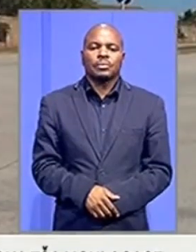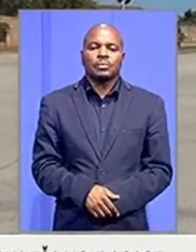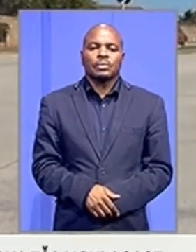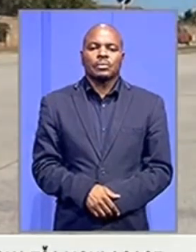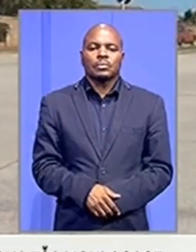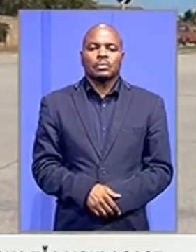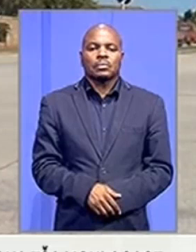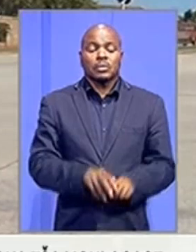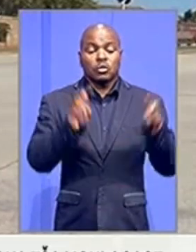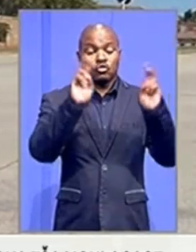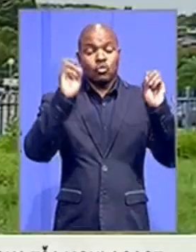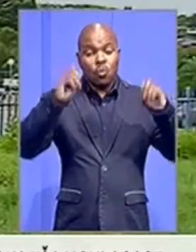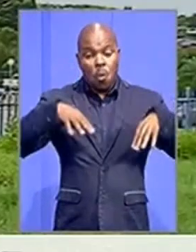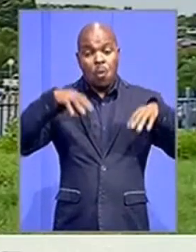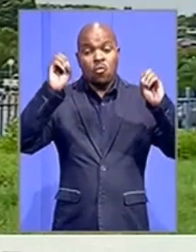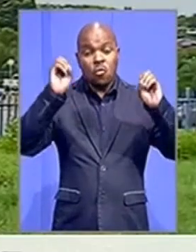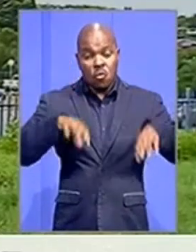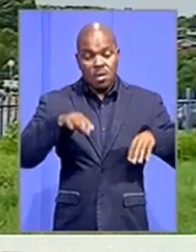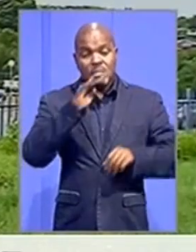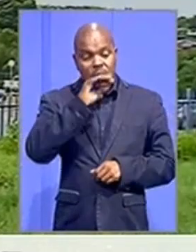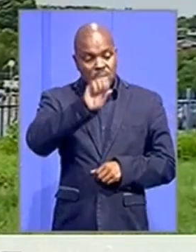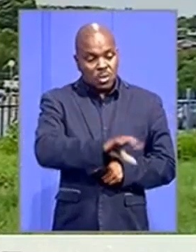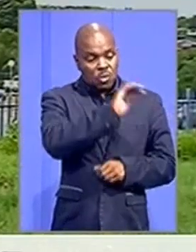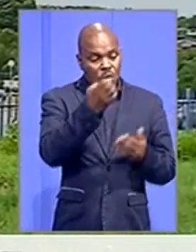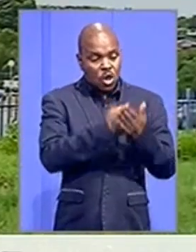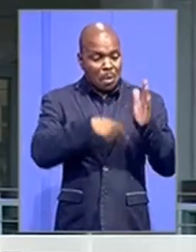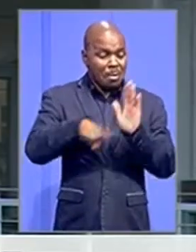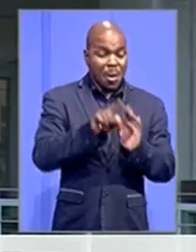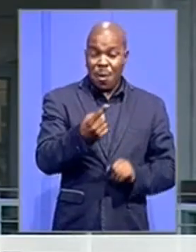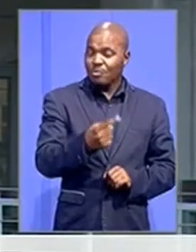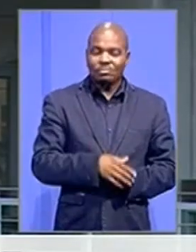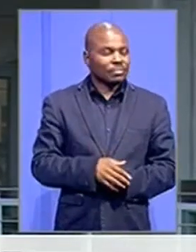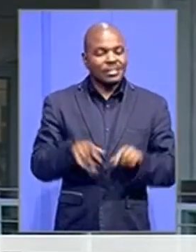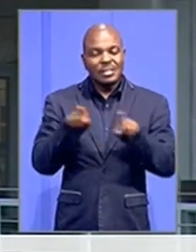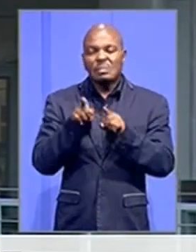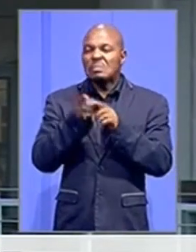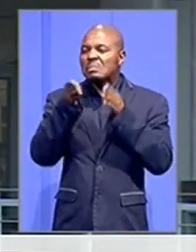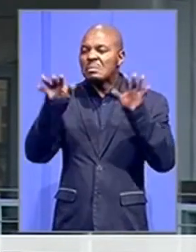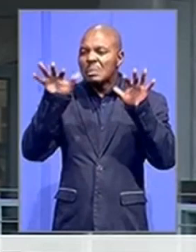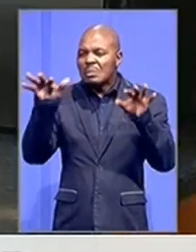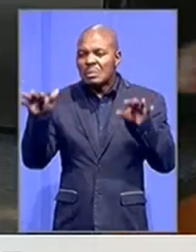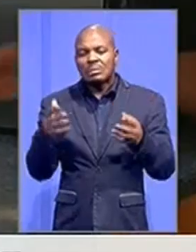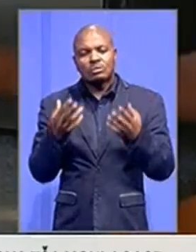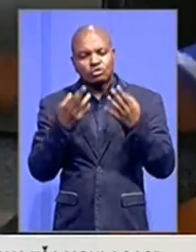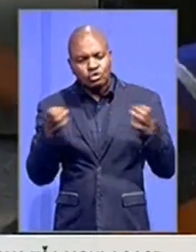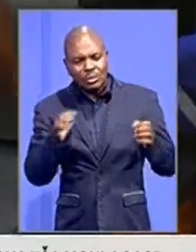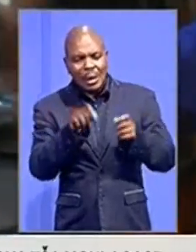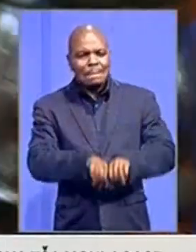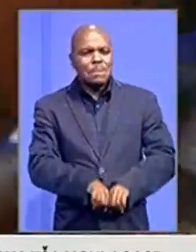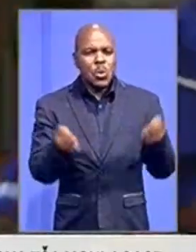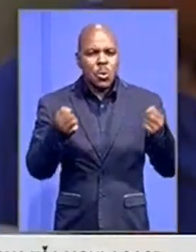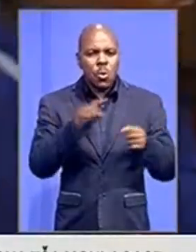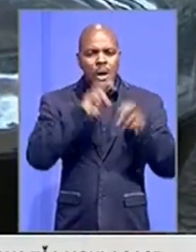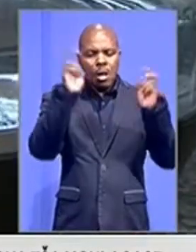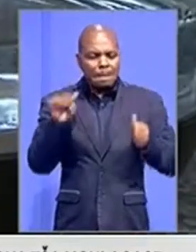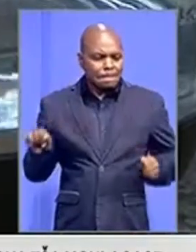Go gaoga ga motlhagase ga go ama fela ikonomi ya naga. Le batho fela ba senyegelwa ke ditlabakelo tsa motlhagase ge o bua